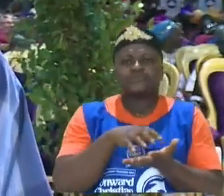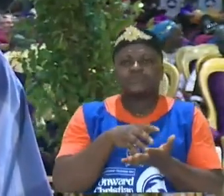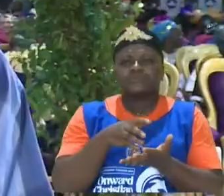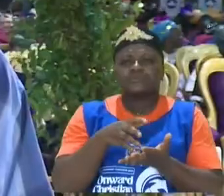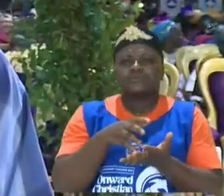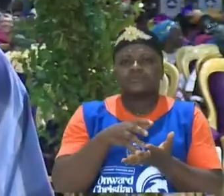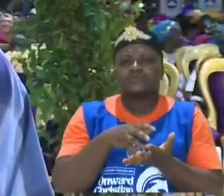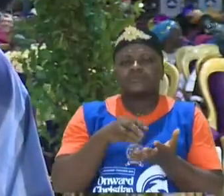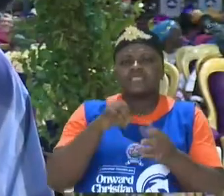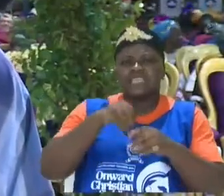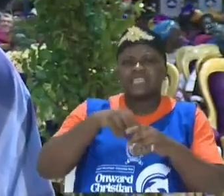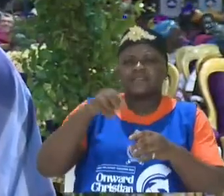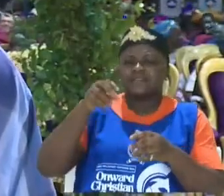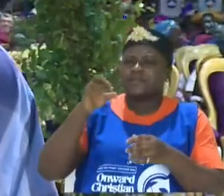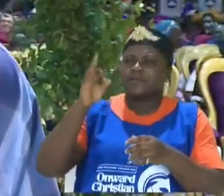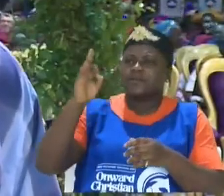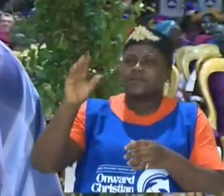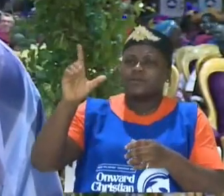entire Florida.